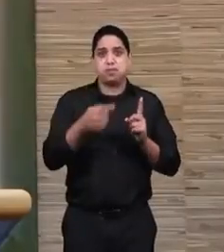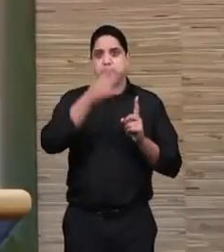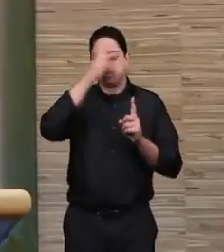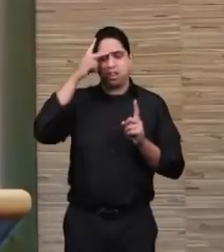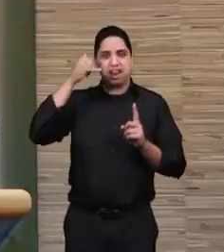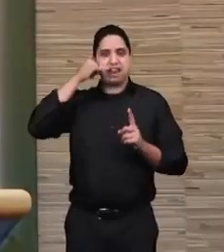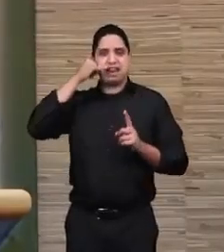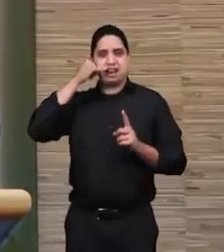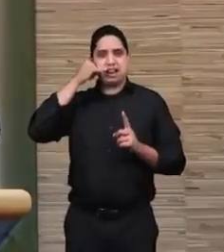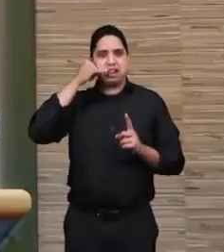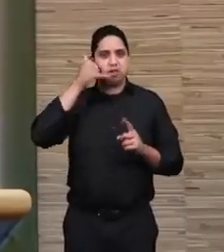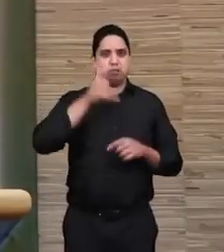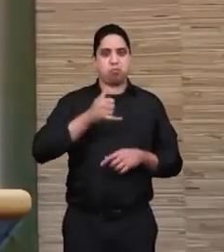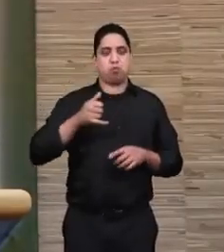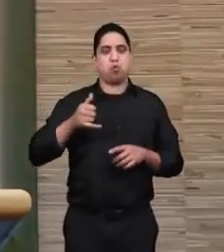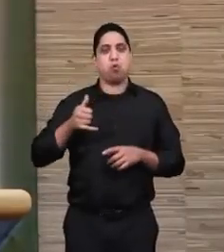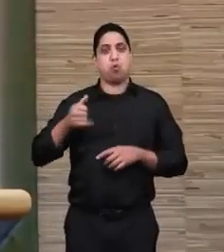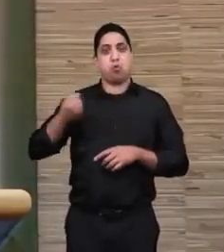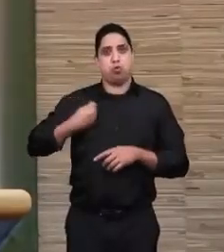per month.